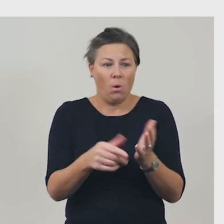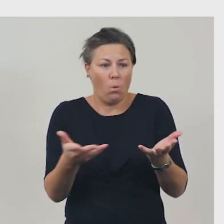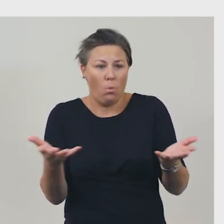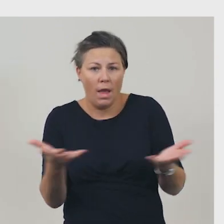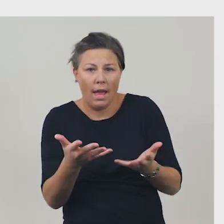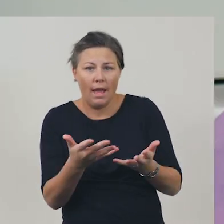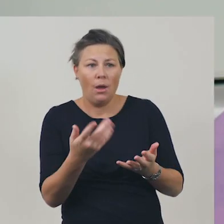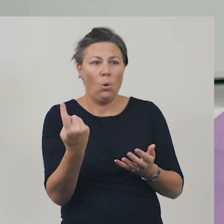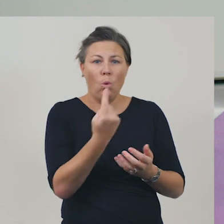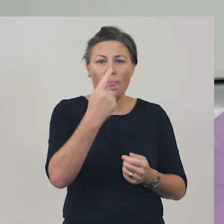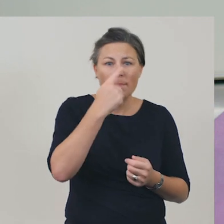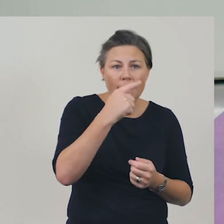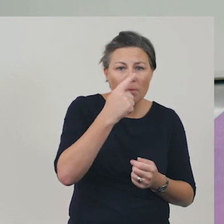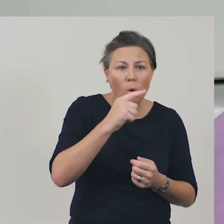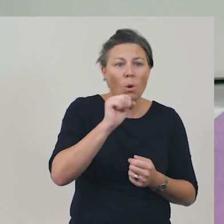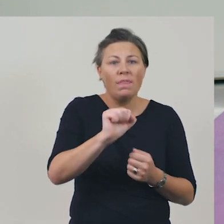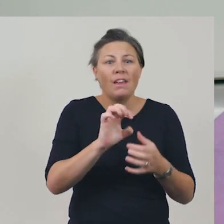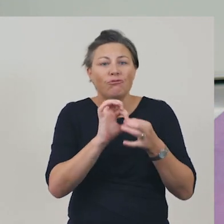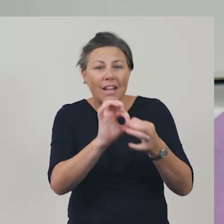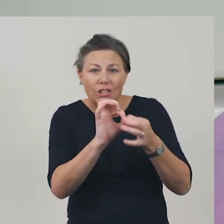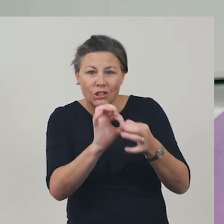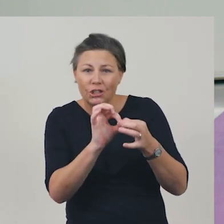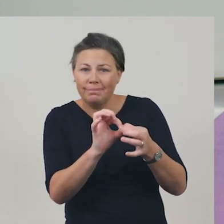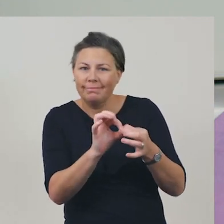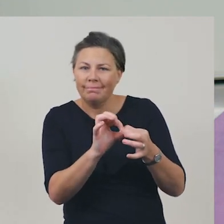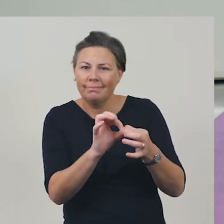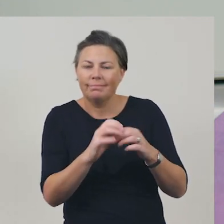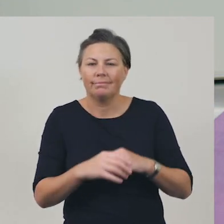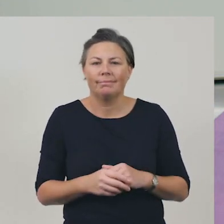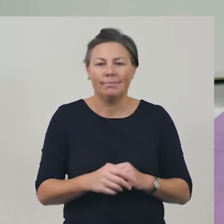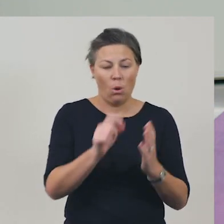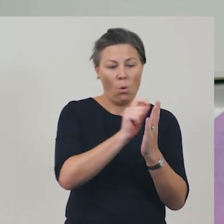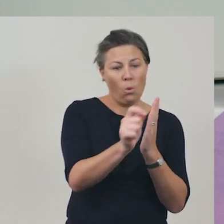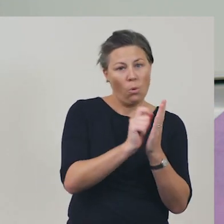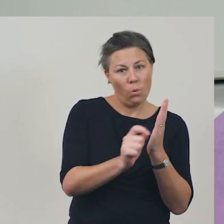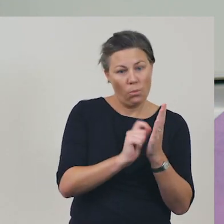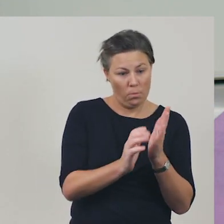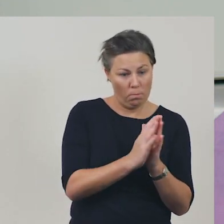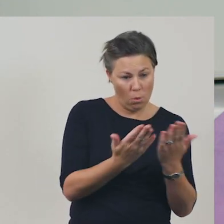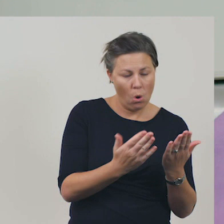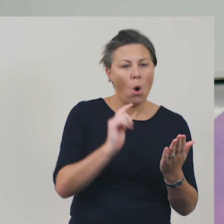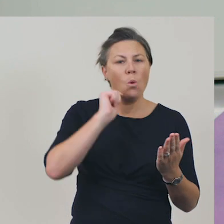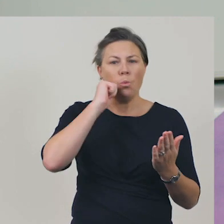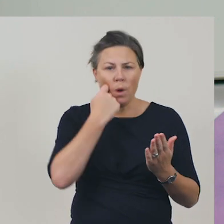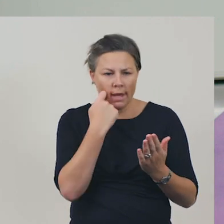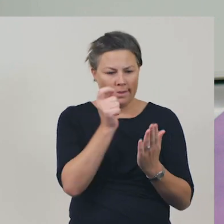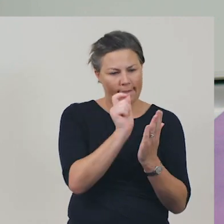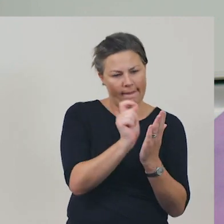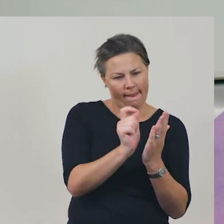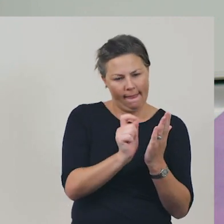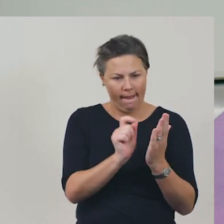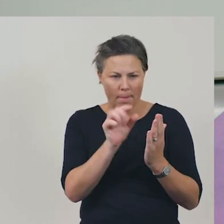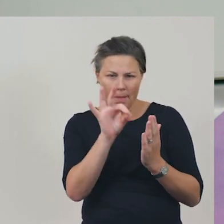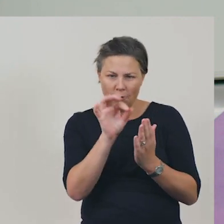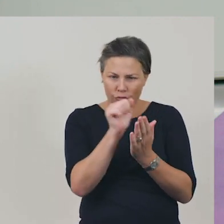text. Authors use language choices to establish the social, historical, and cultural context of